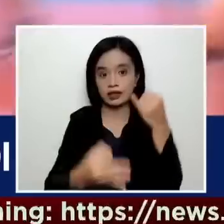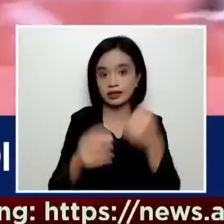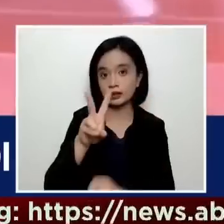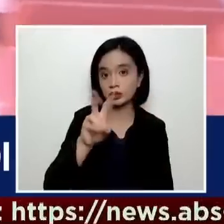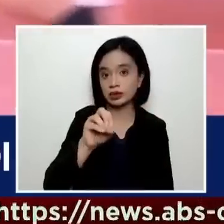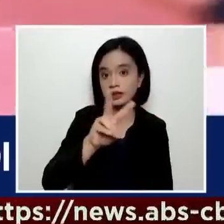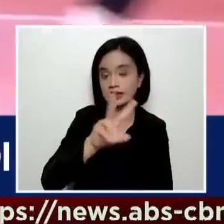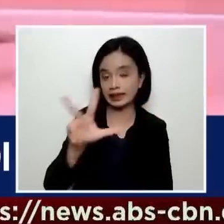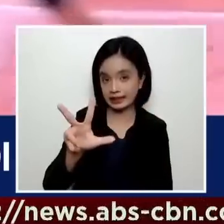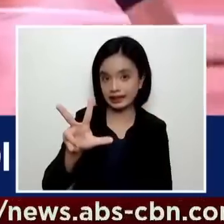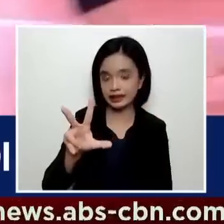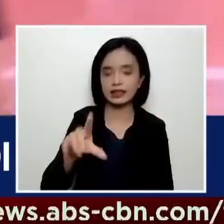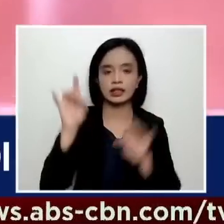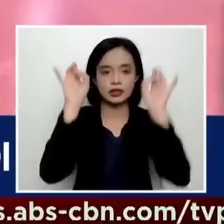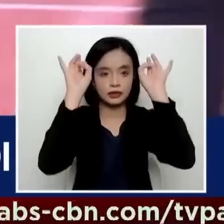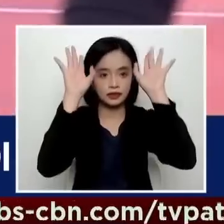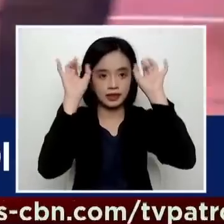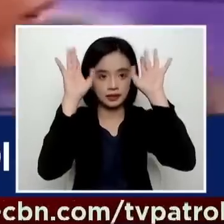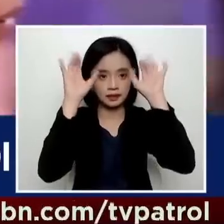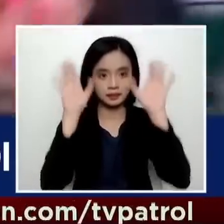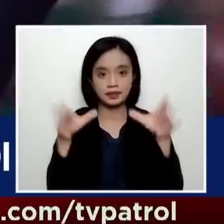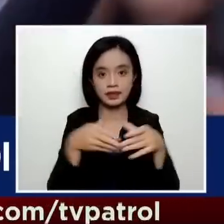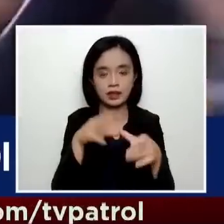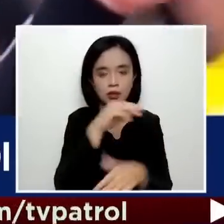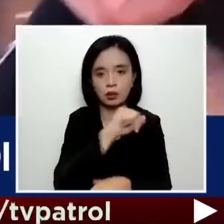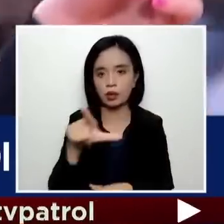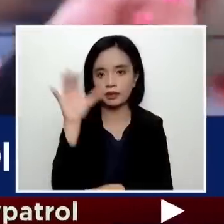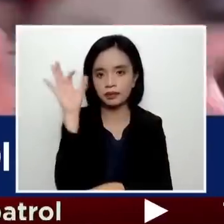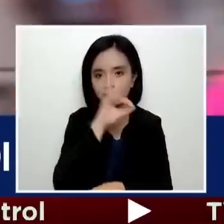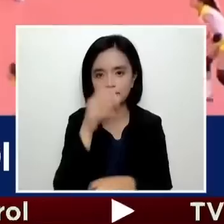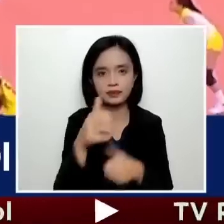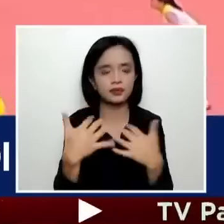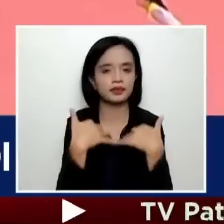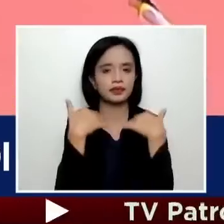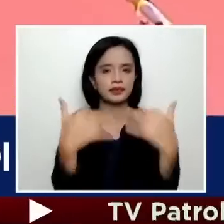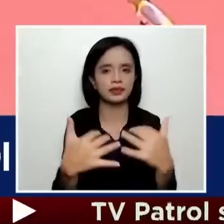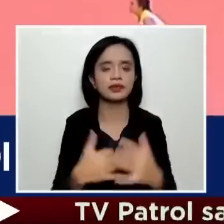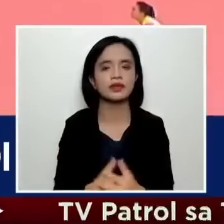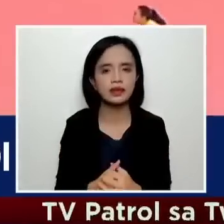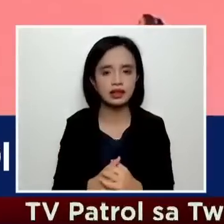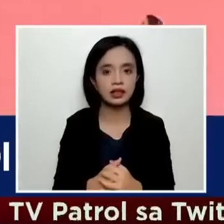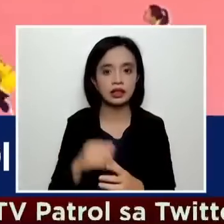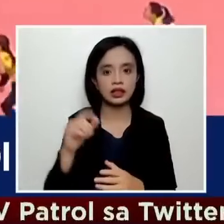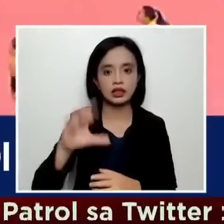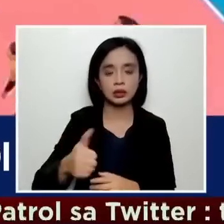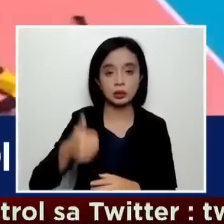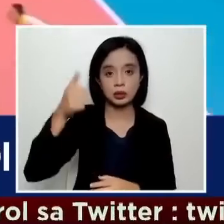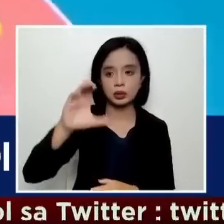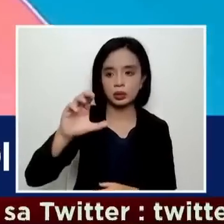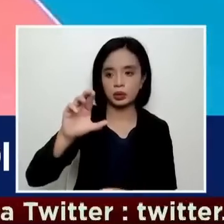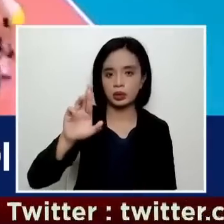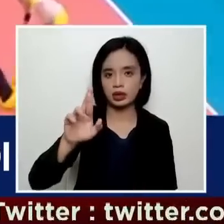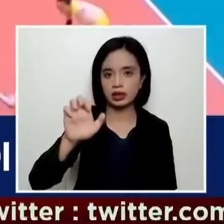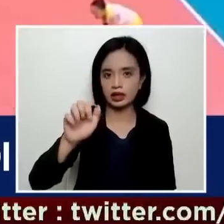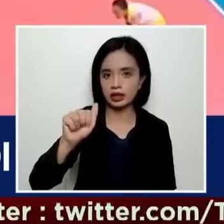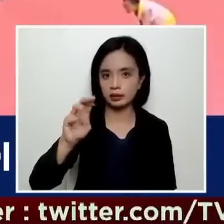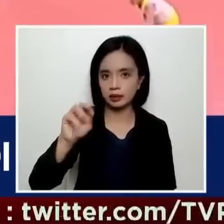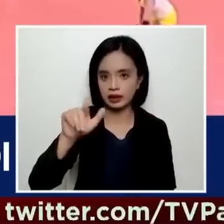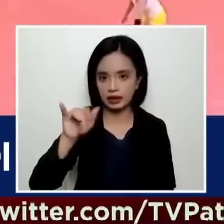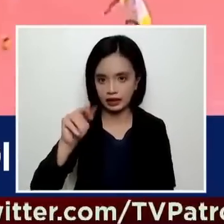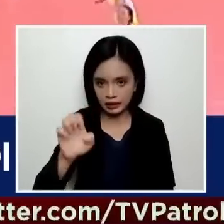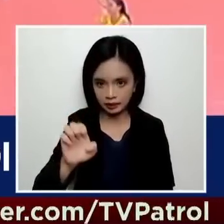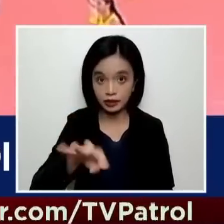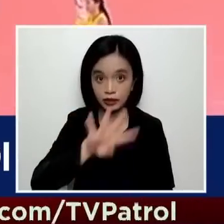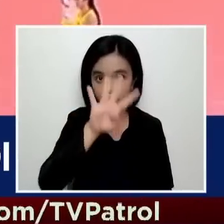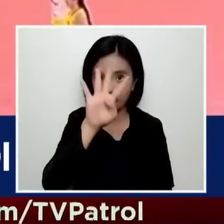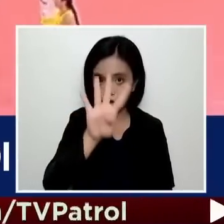2023 Premier Volleyball League All-Filipino Conference. Nanaigan Creamline laban sa F2 Logistics Cargo Mover sa 4 sets